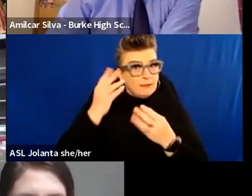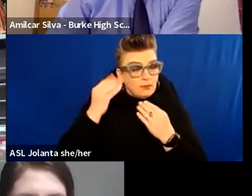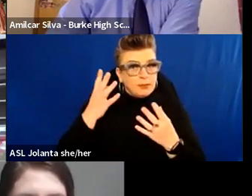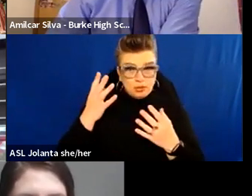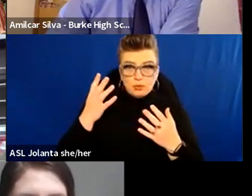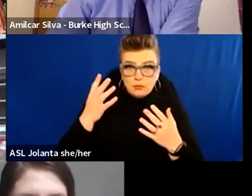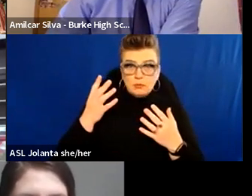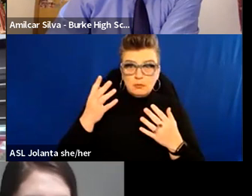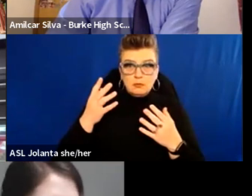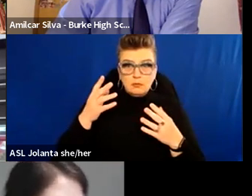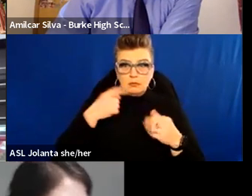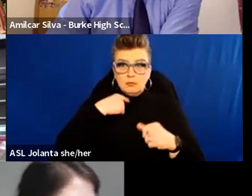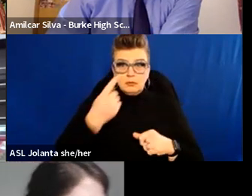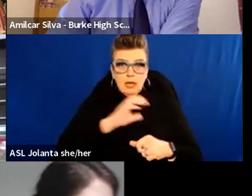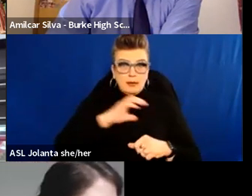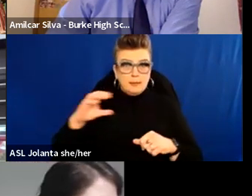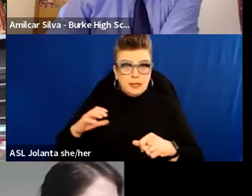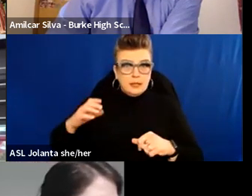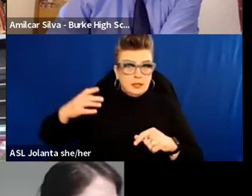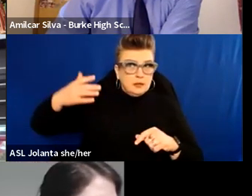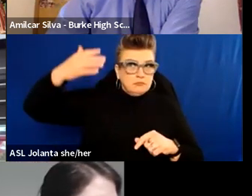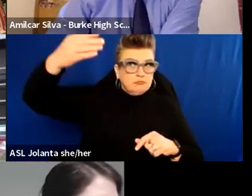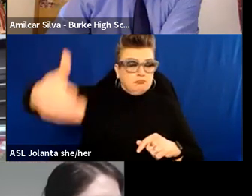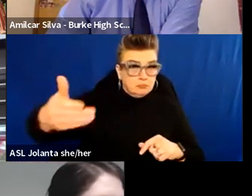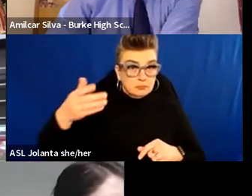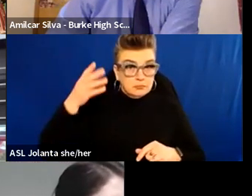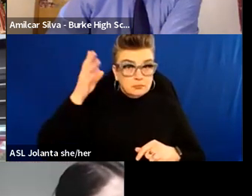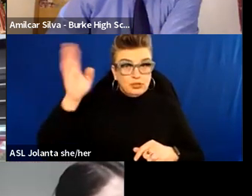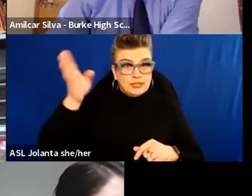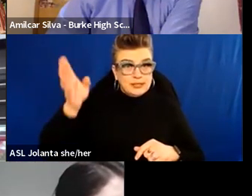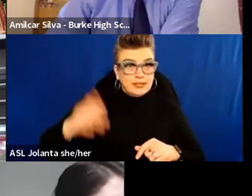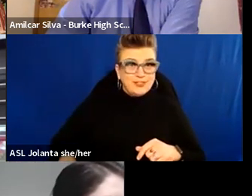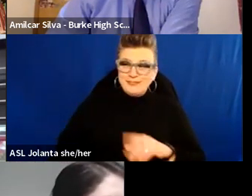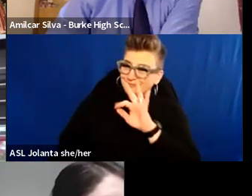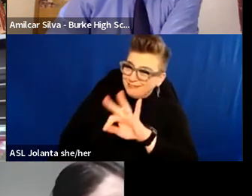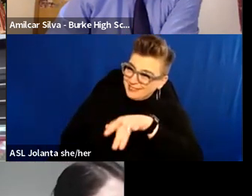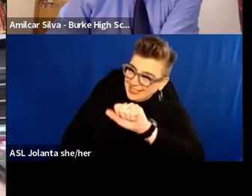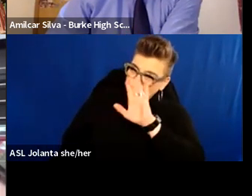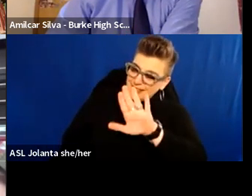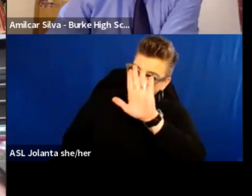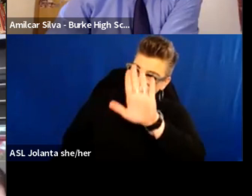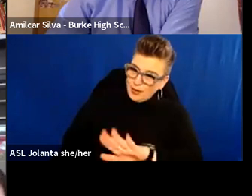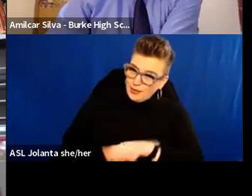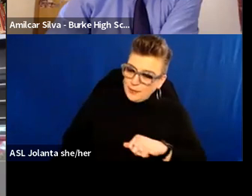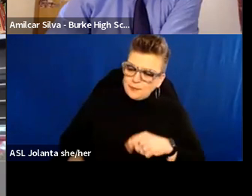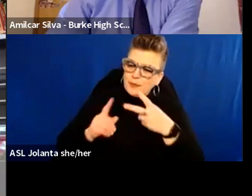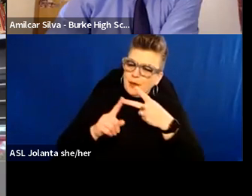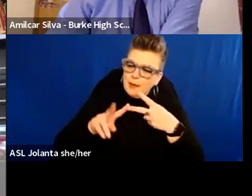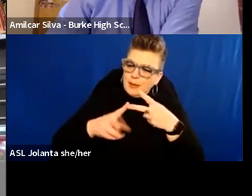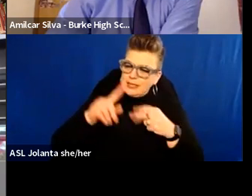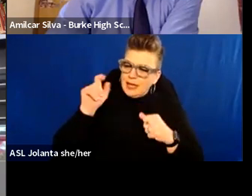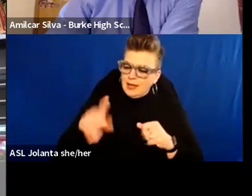the the committee in in a forthcoming presentation on this matter yeah that would be wonderful thank you the the other is more of a